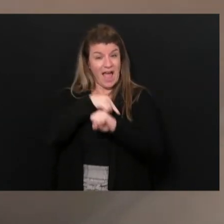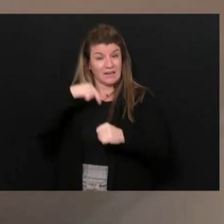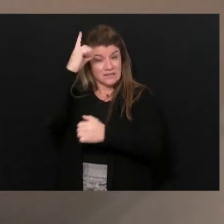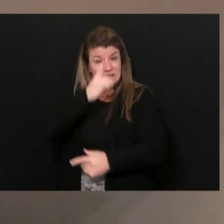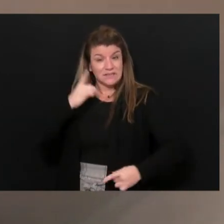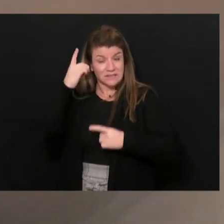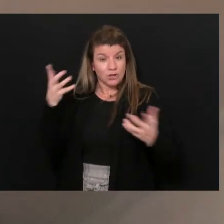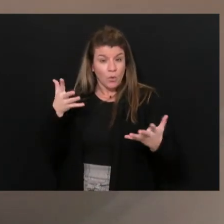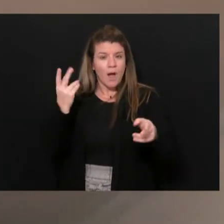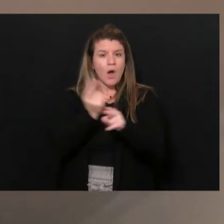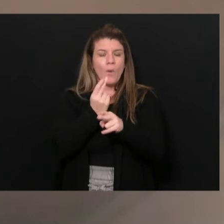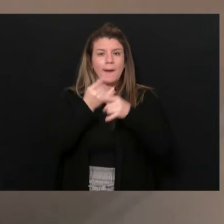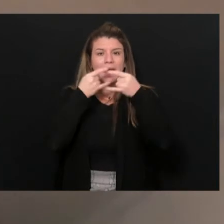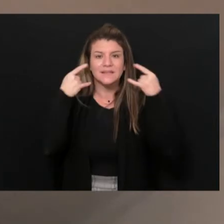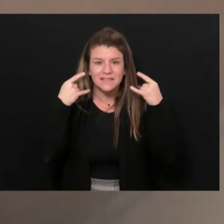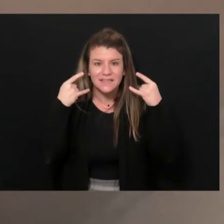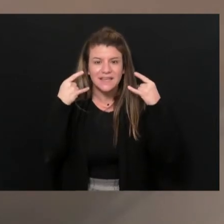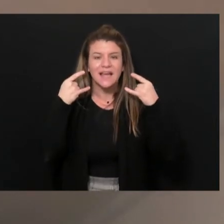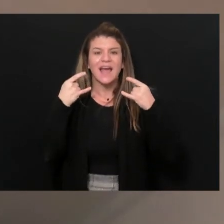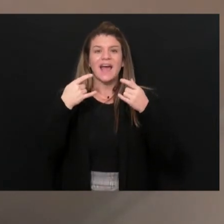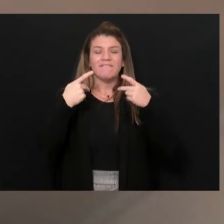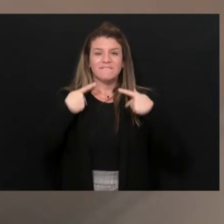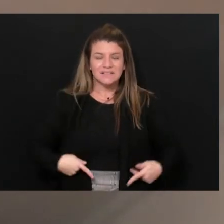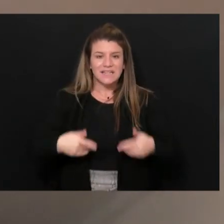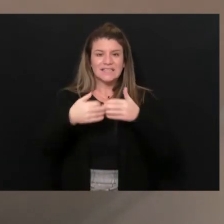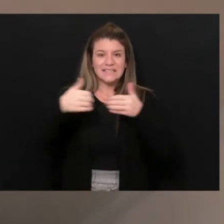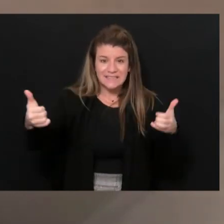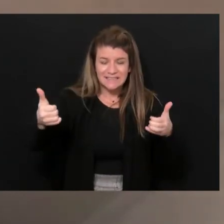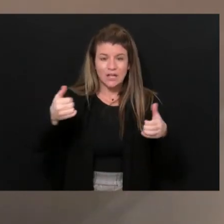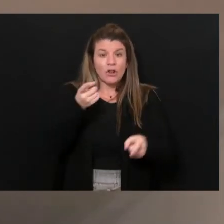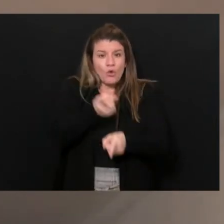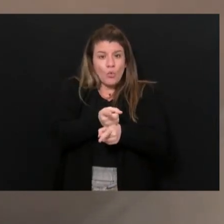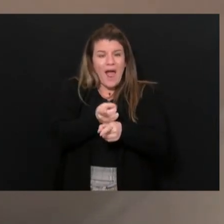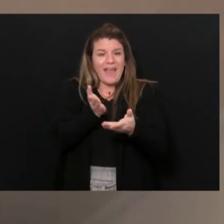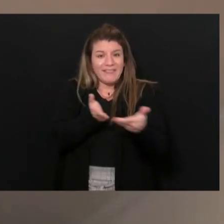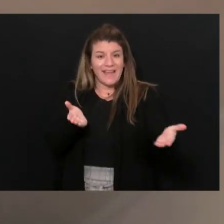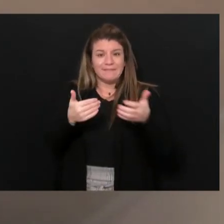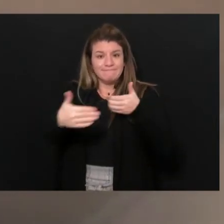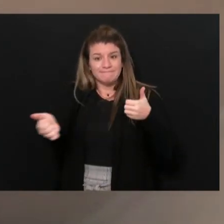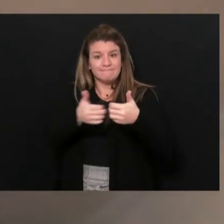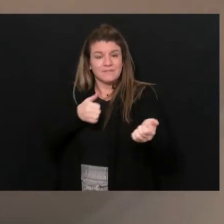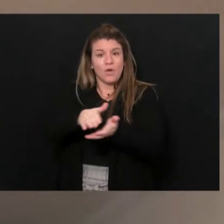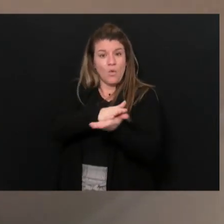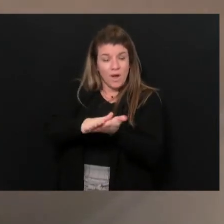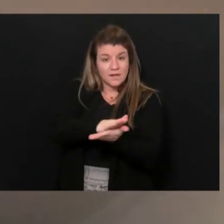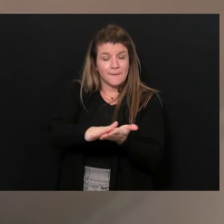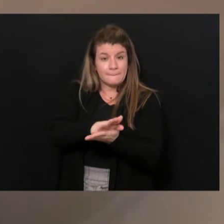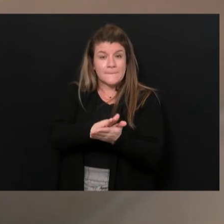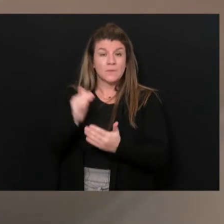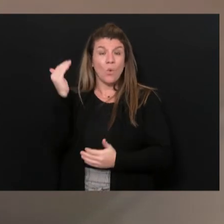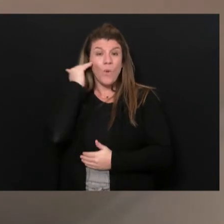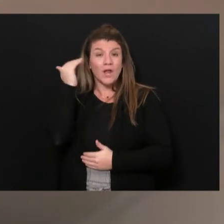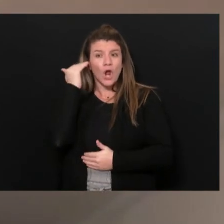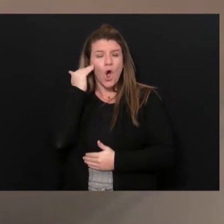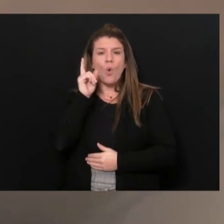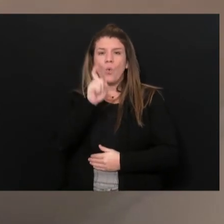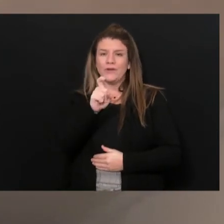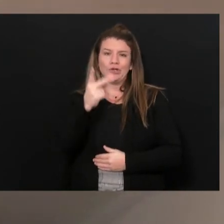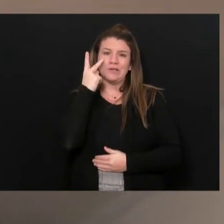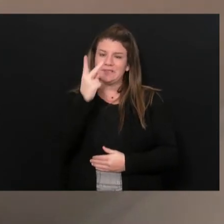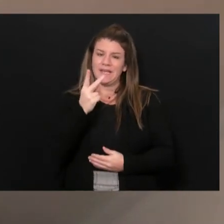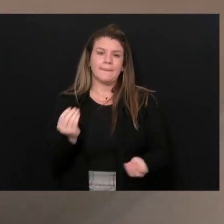your mask, staying physically distanced, doing the right thing. We know that we will expect to see a bit of a surge in the